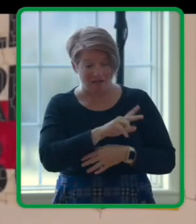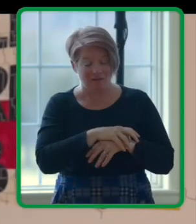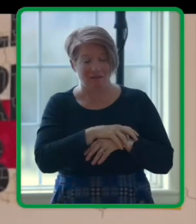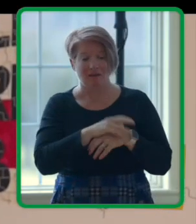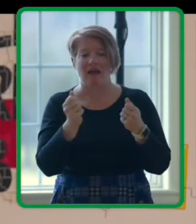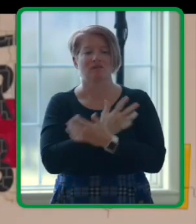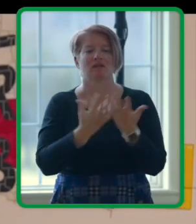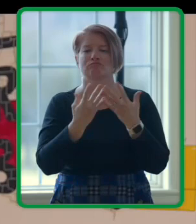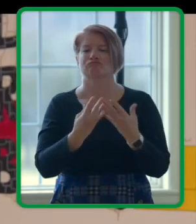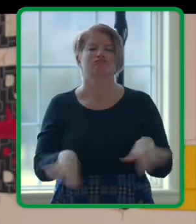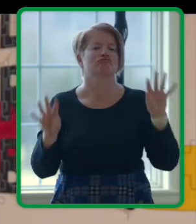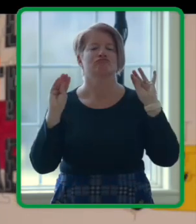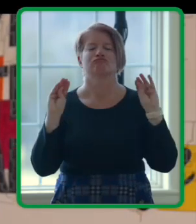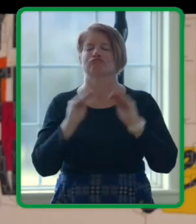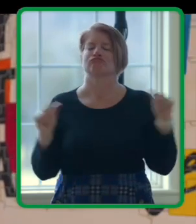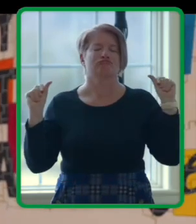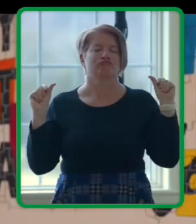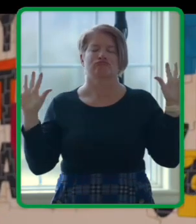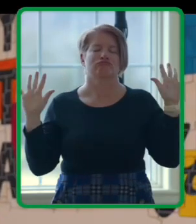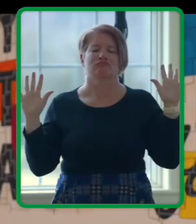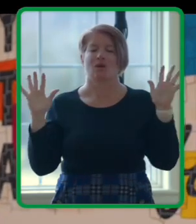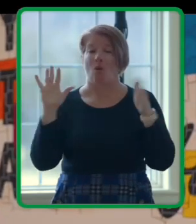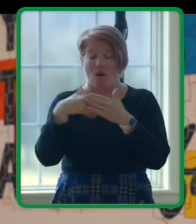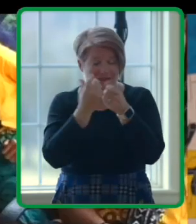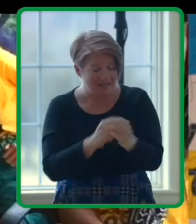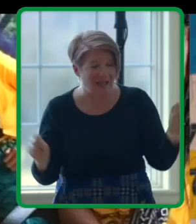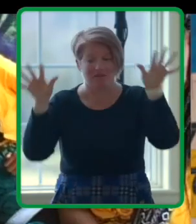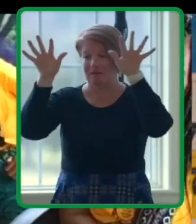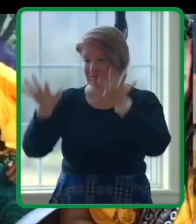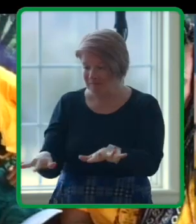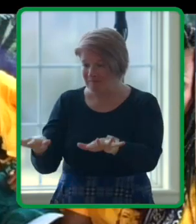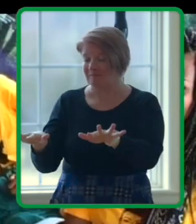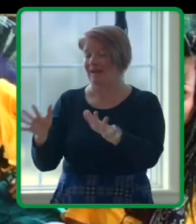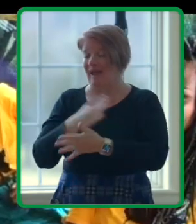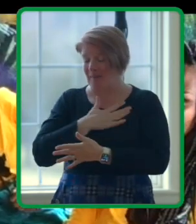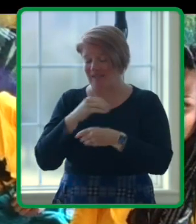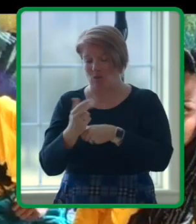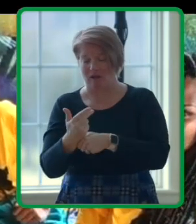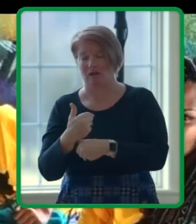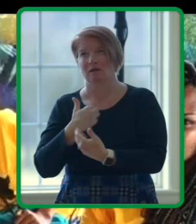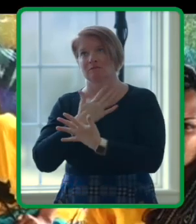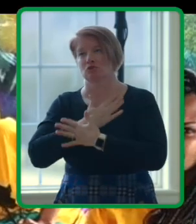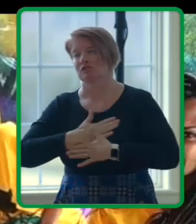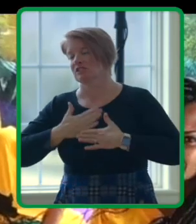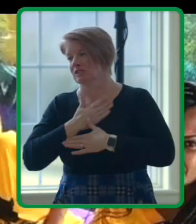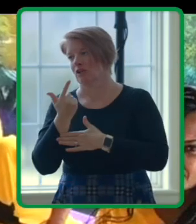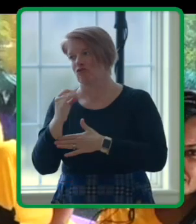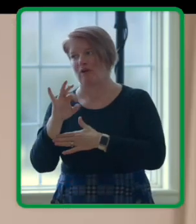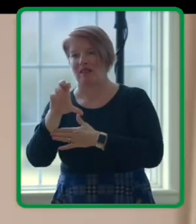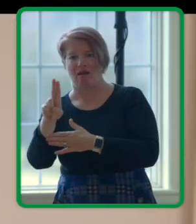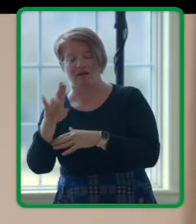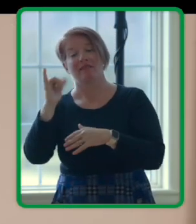the issues were resolved. Everyone was safe, sound, and happy, and I'm deeply appreciative to Greylock.